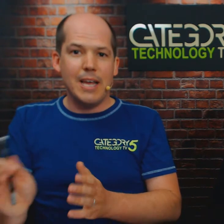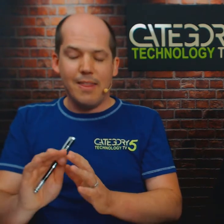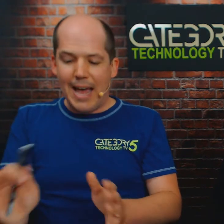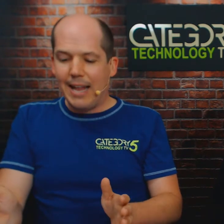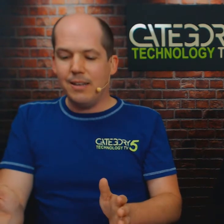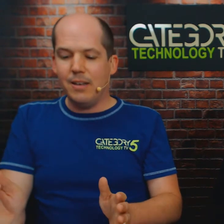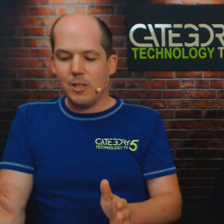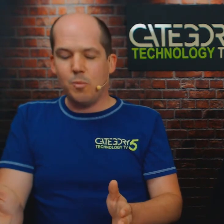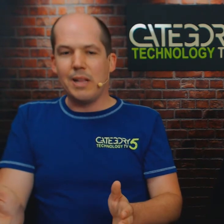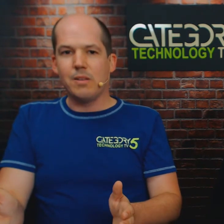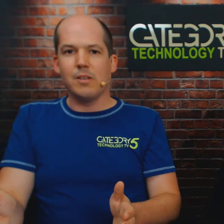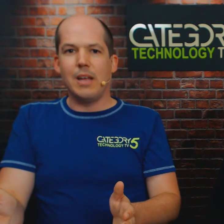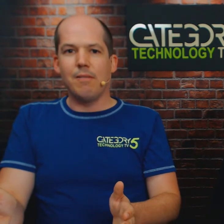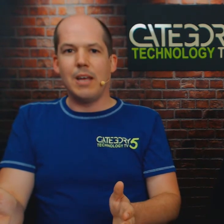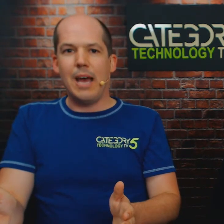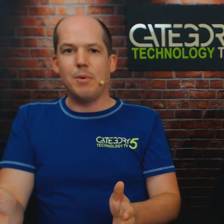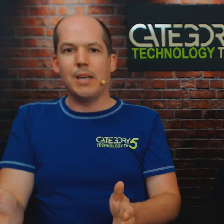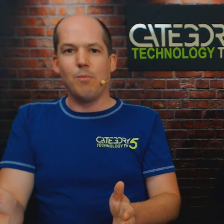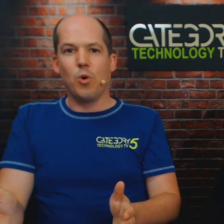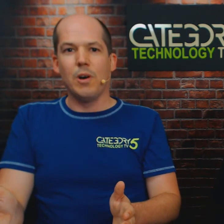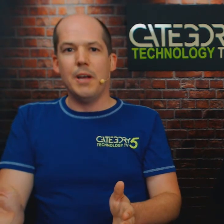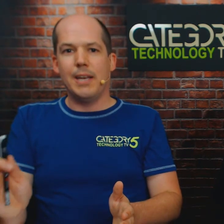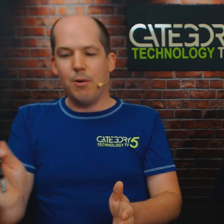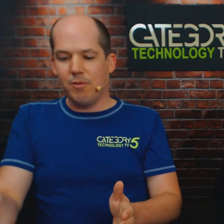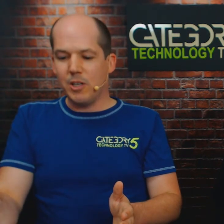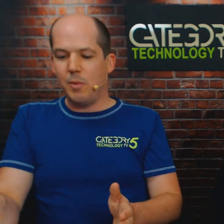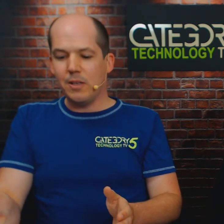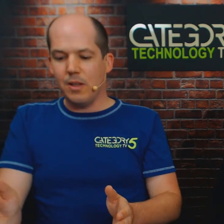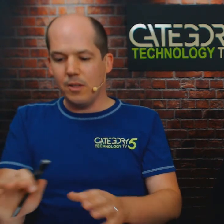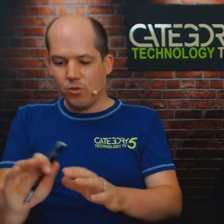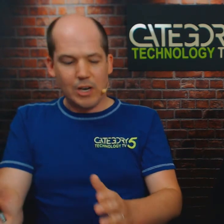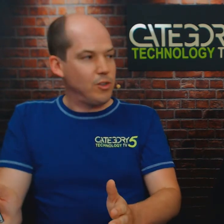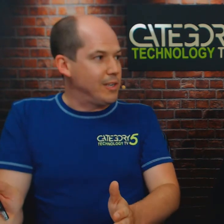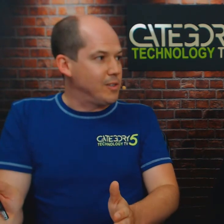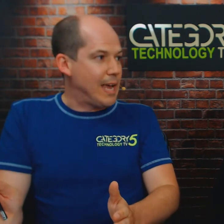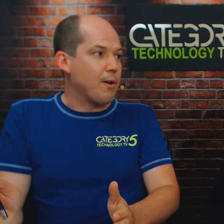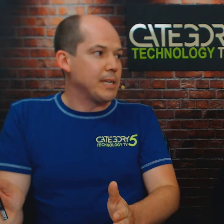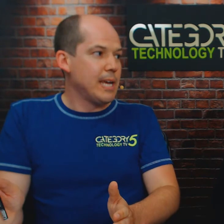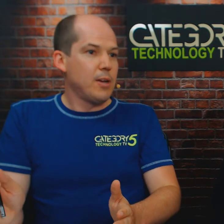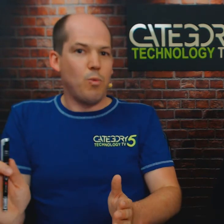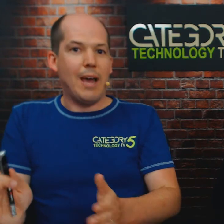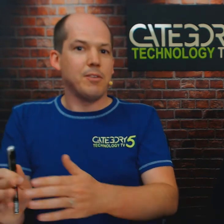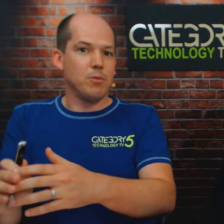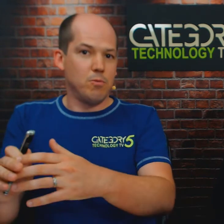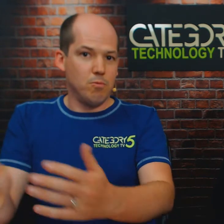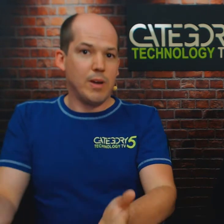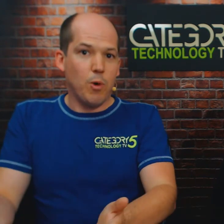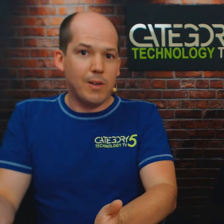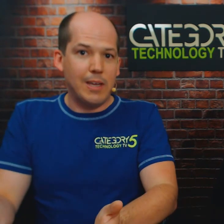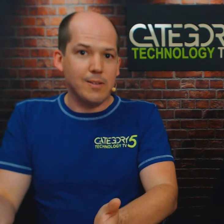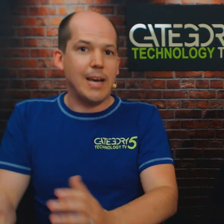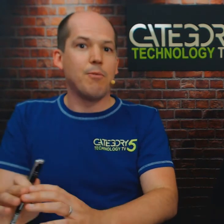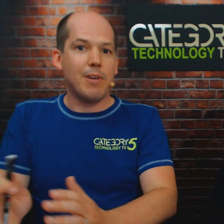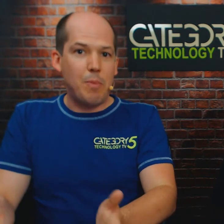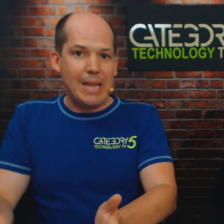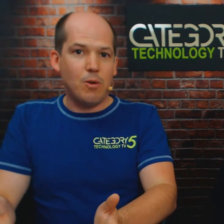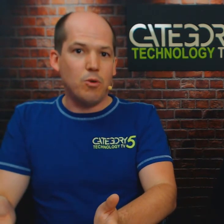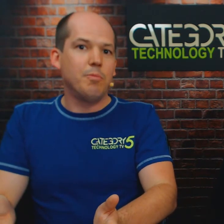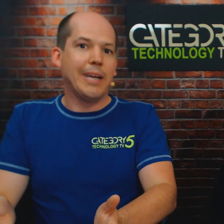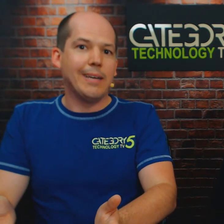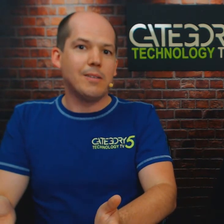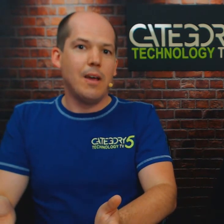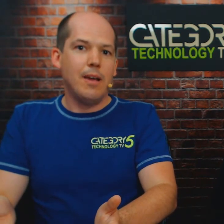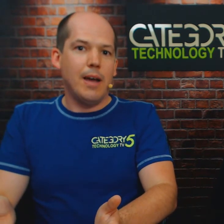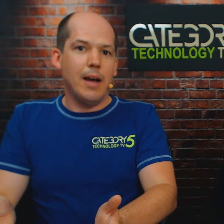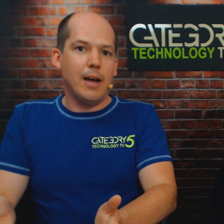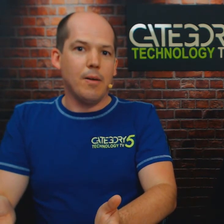stuff, that expense doesn't have to happen anymore. Now, we've got a space that structurally is sound. We have to rework the inside. We've got to paint the